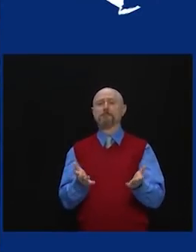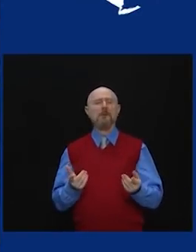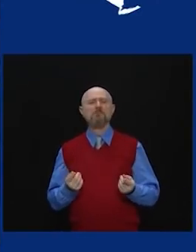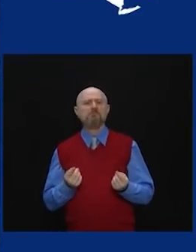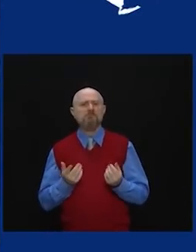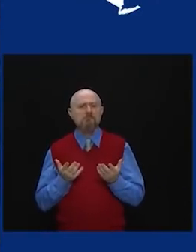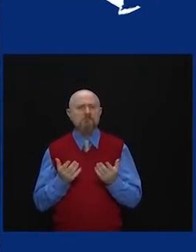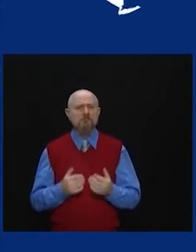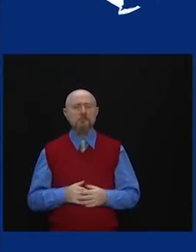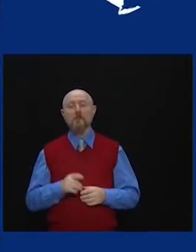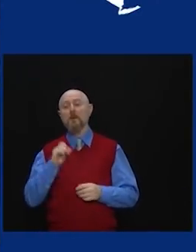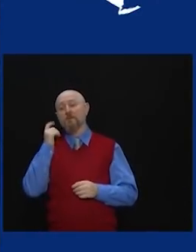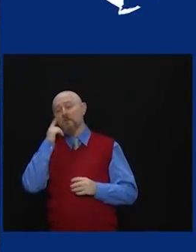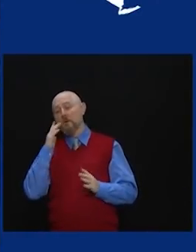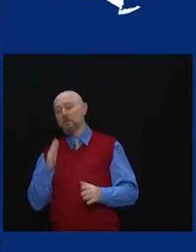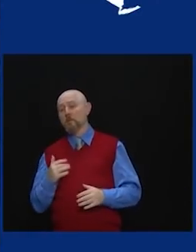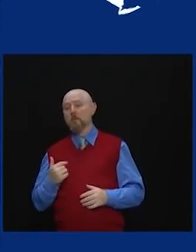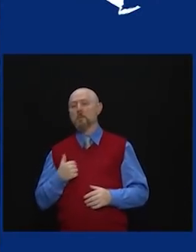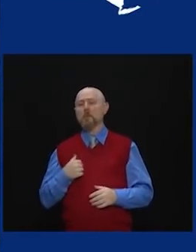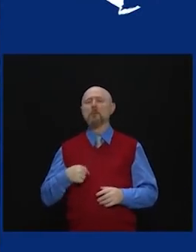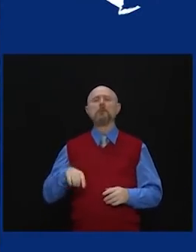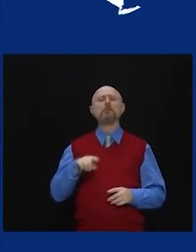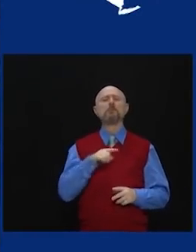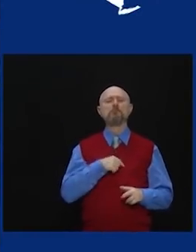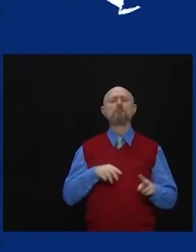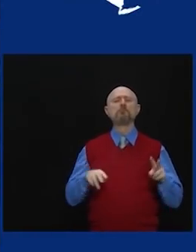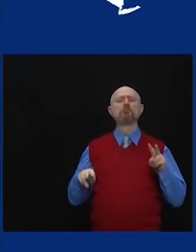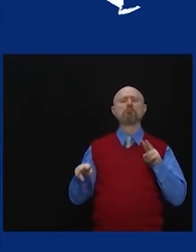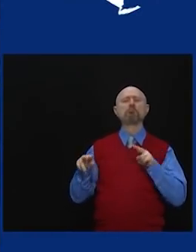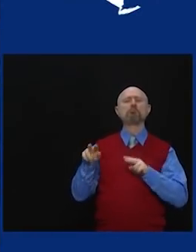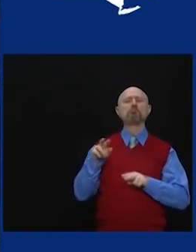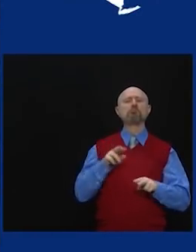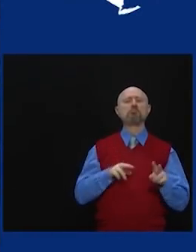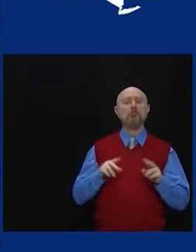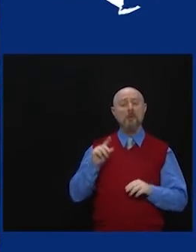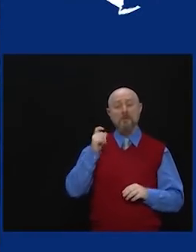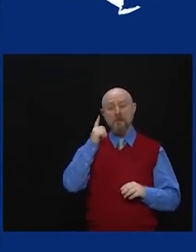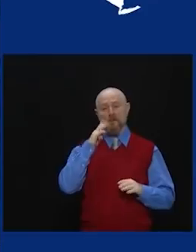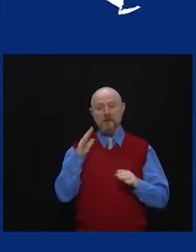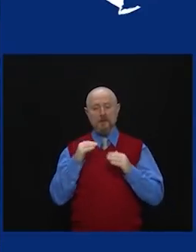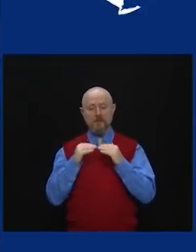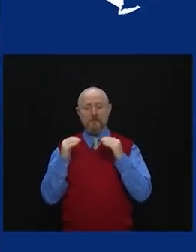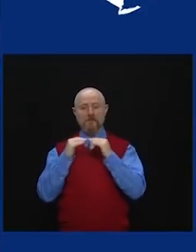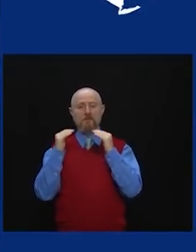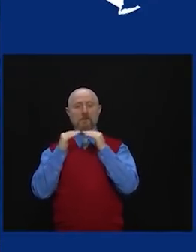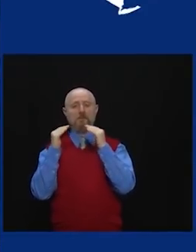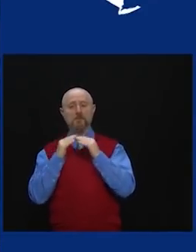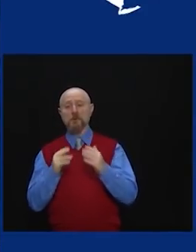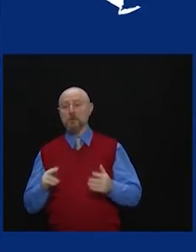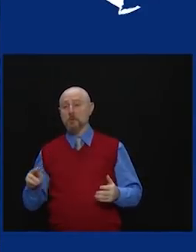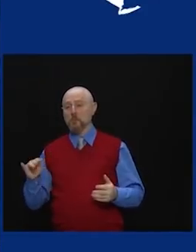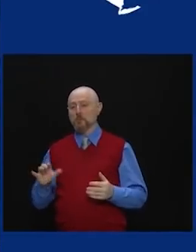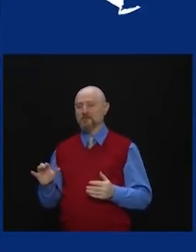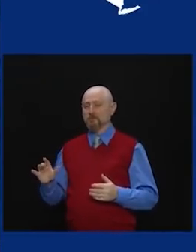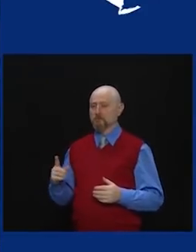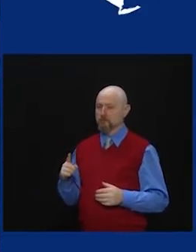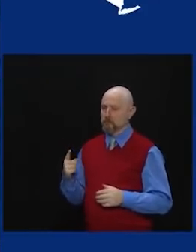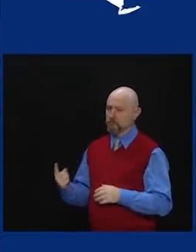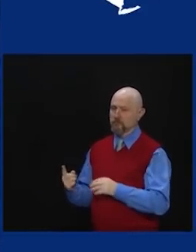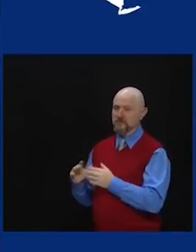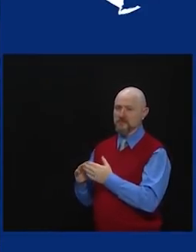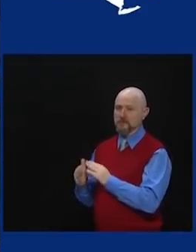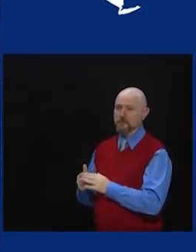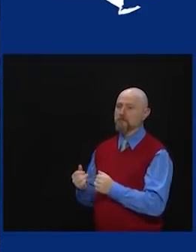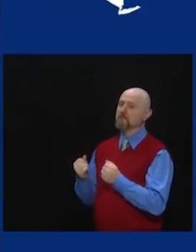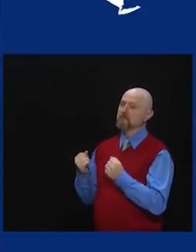happening at other levels of government very closely. New York City is one of many cities in the state of New York, and they have the authority to make those